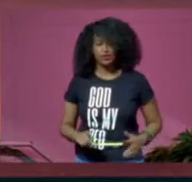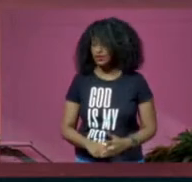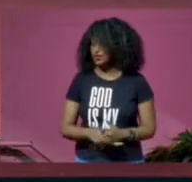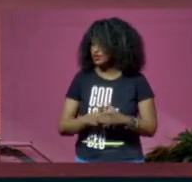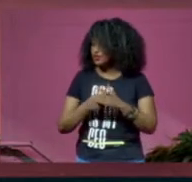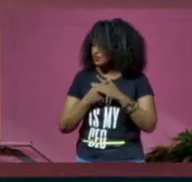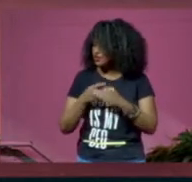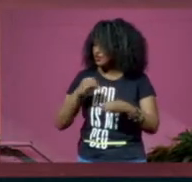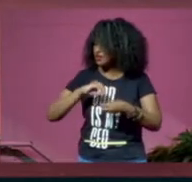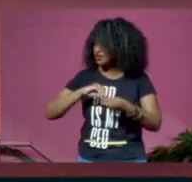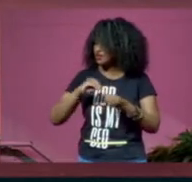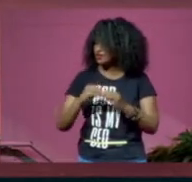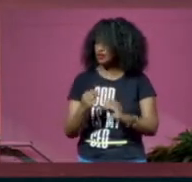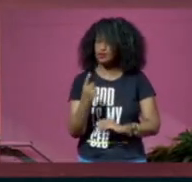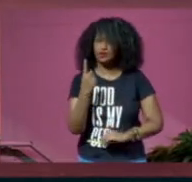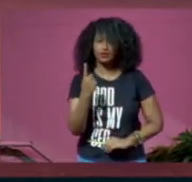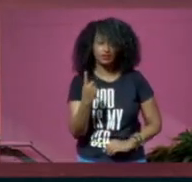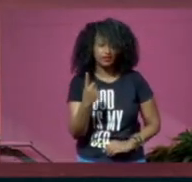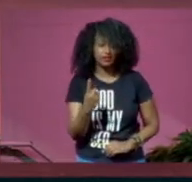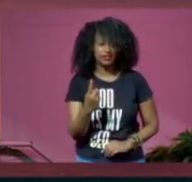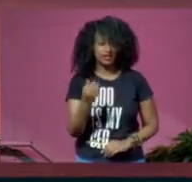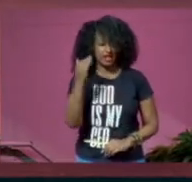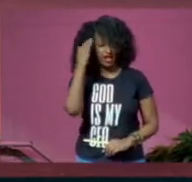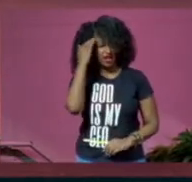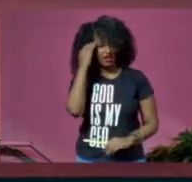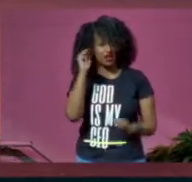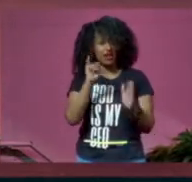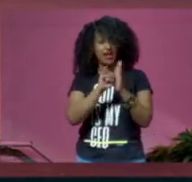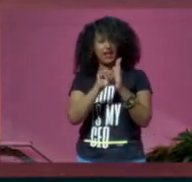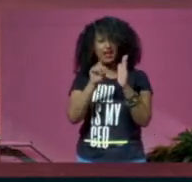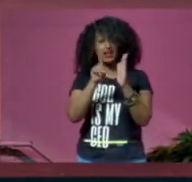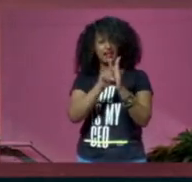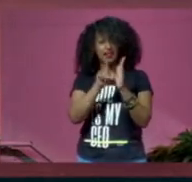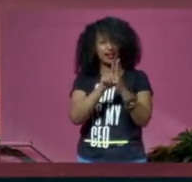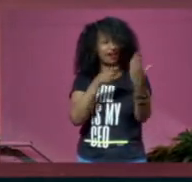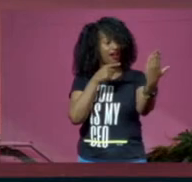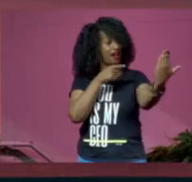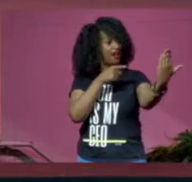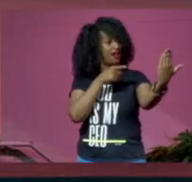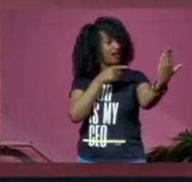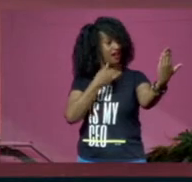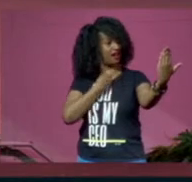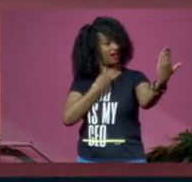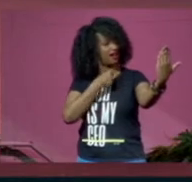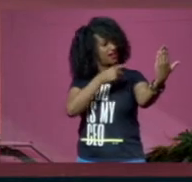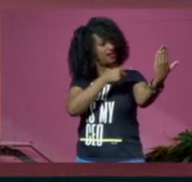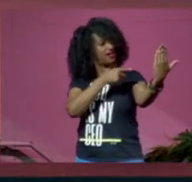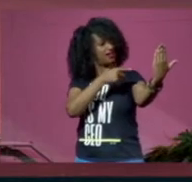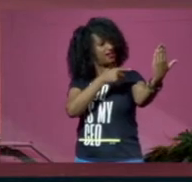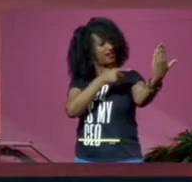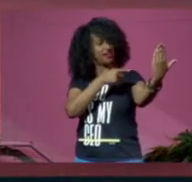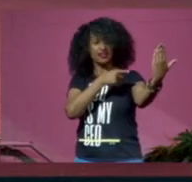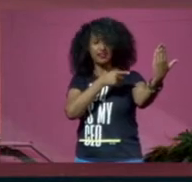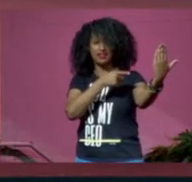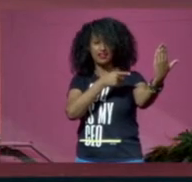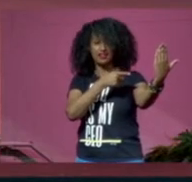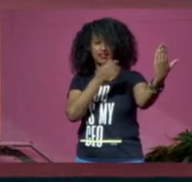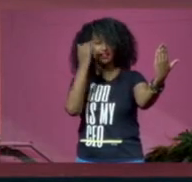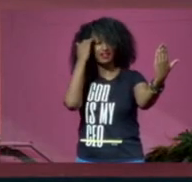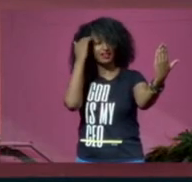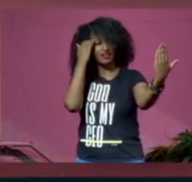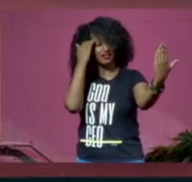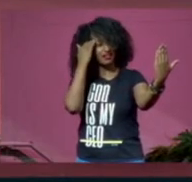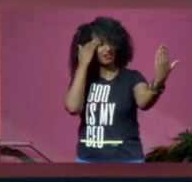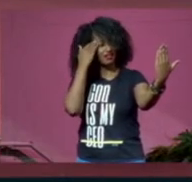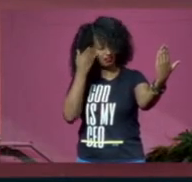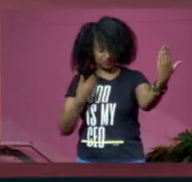number one, a sense of self-identity, and then number two, the capacity for self-mastery. Stay with